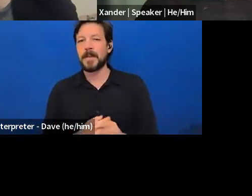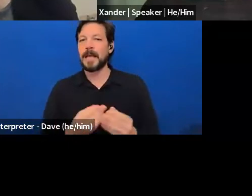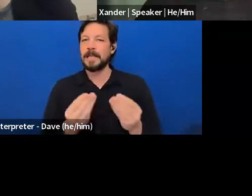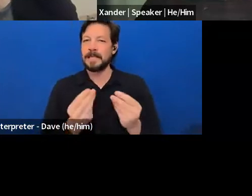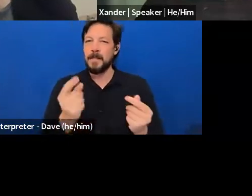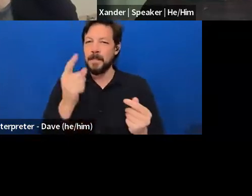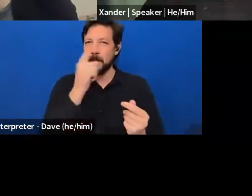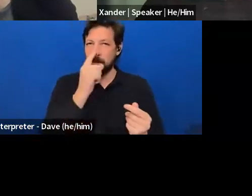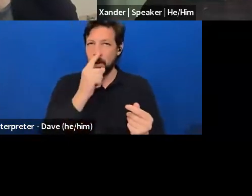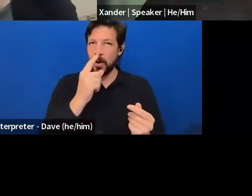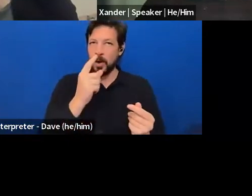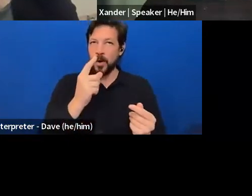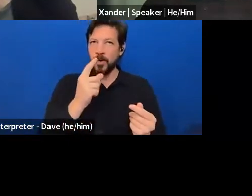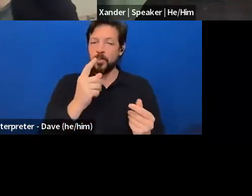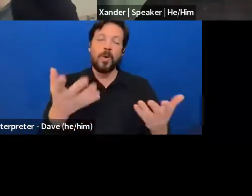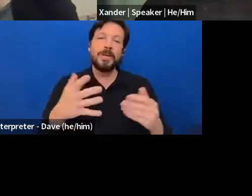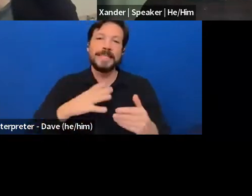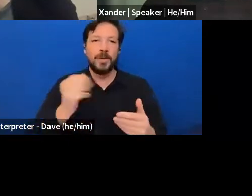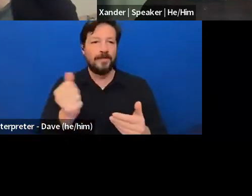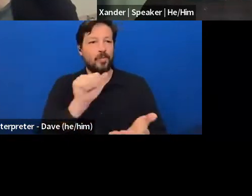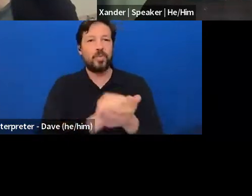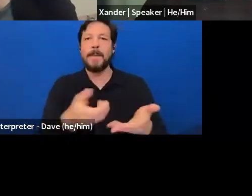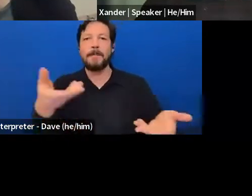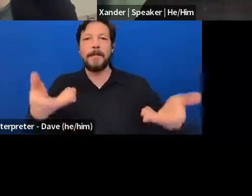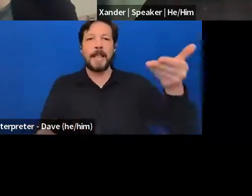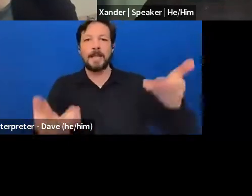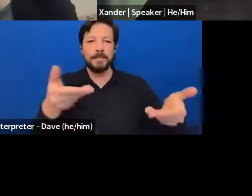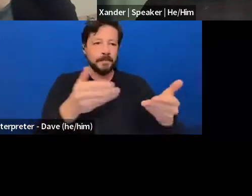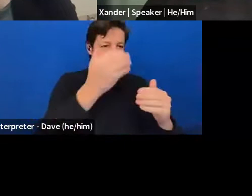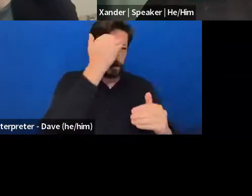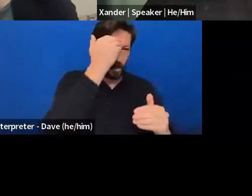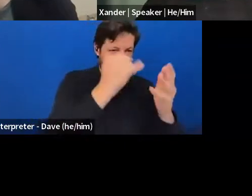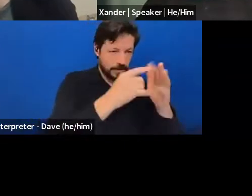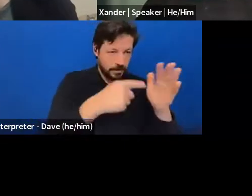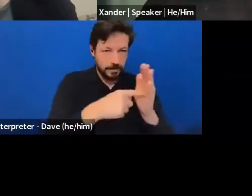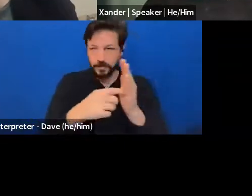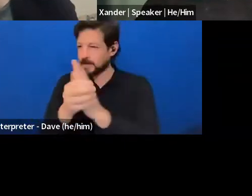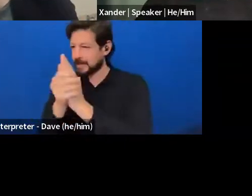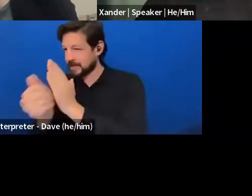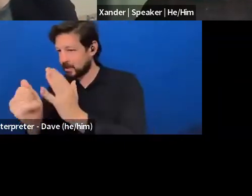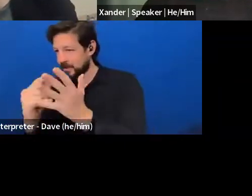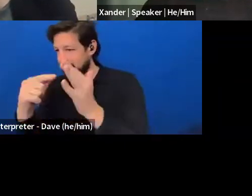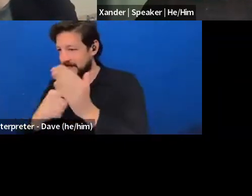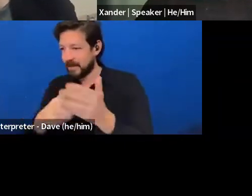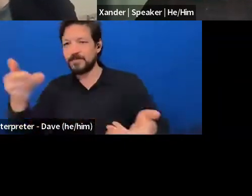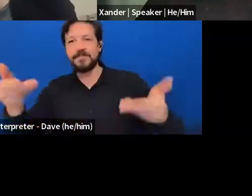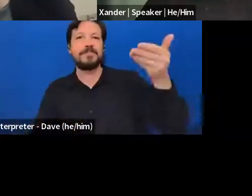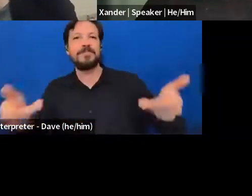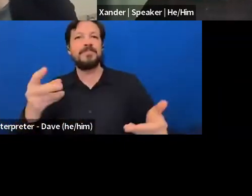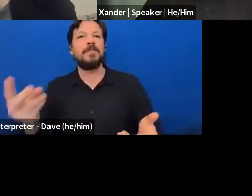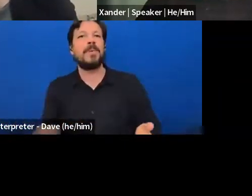skill set is critical, and building a community to support them in doing that. Children and families will